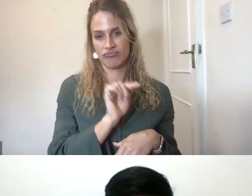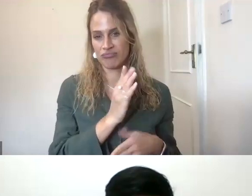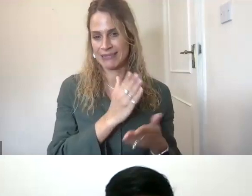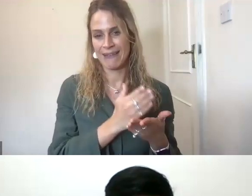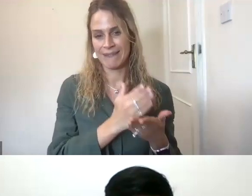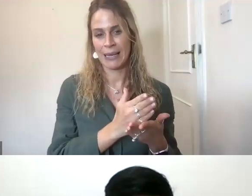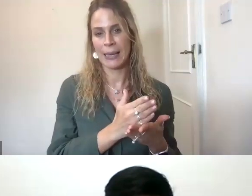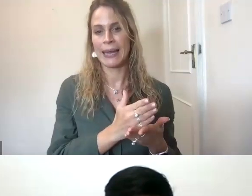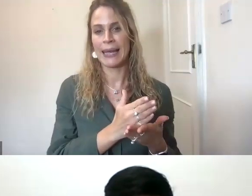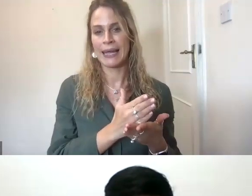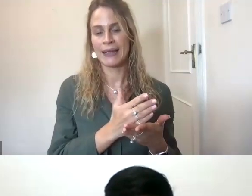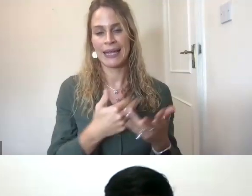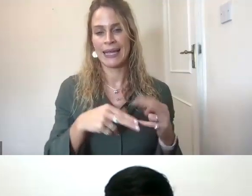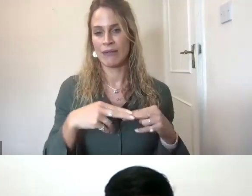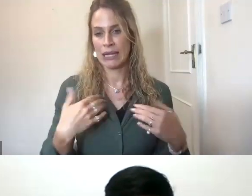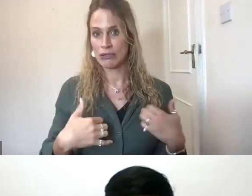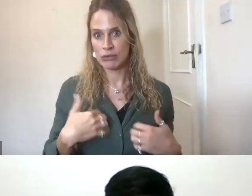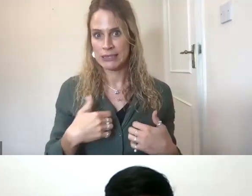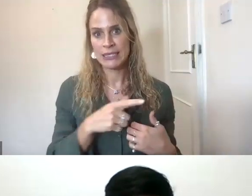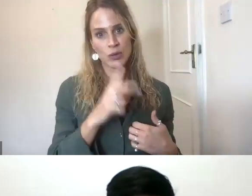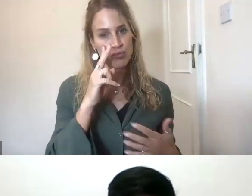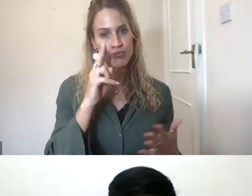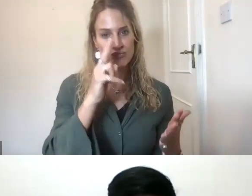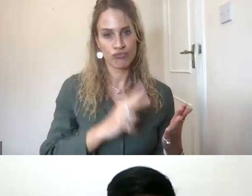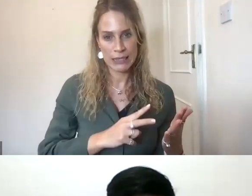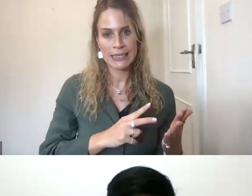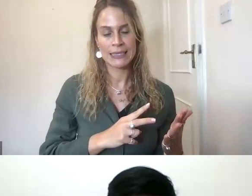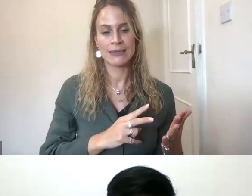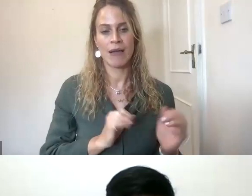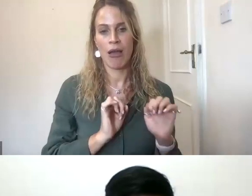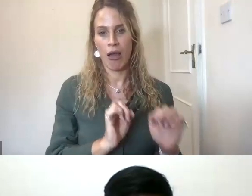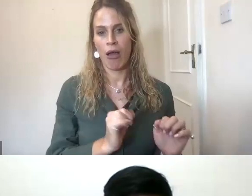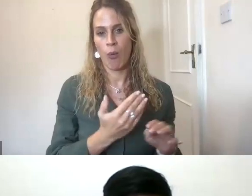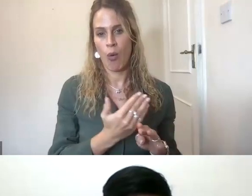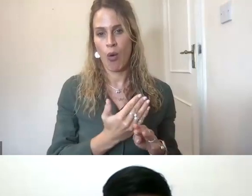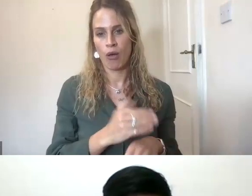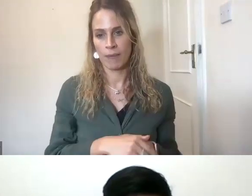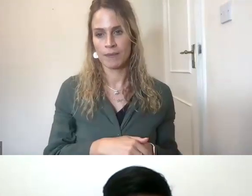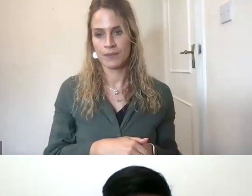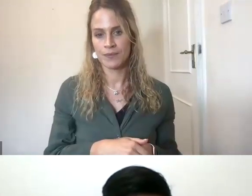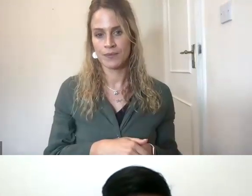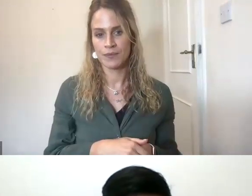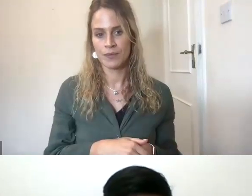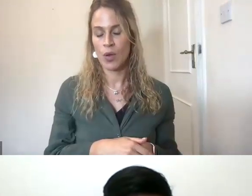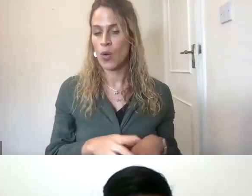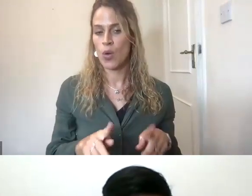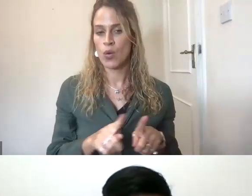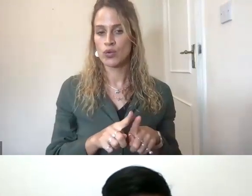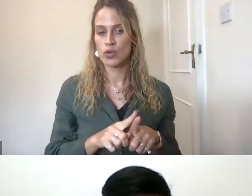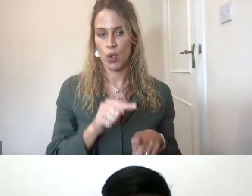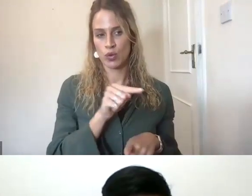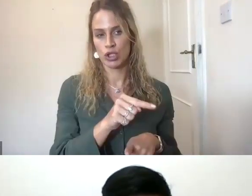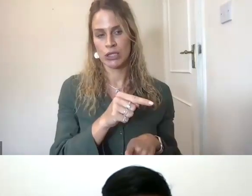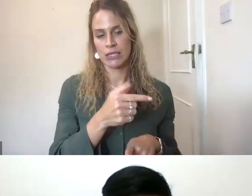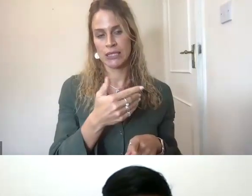if people are interested, will look for it and read. And because she's also talking about